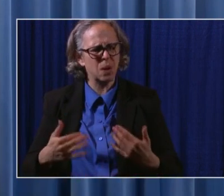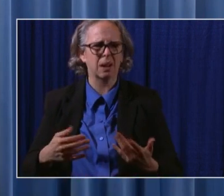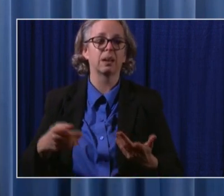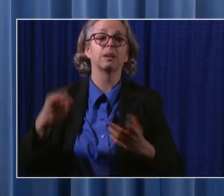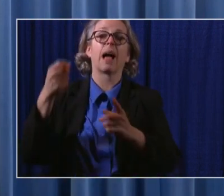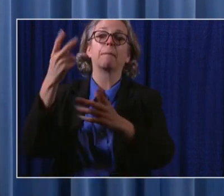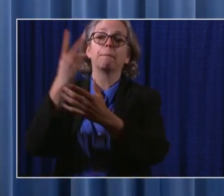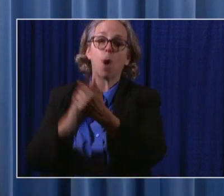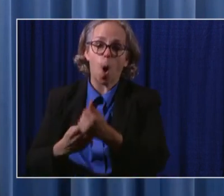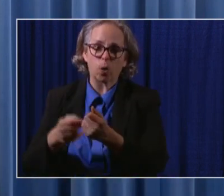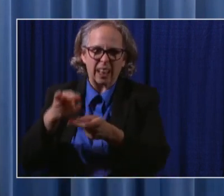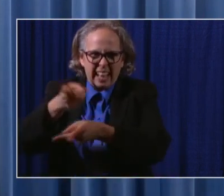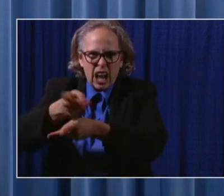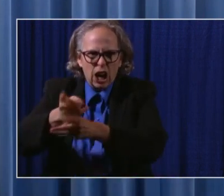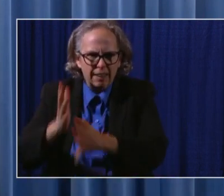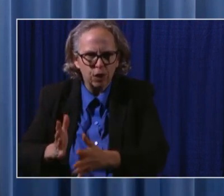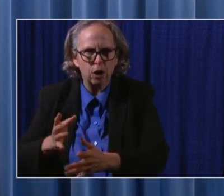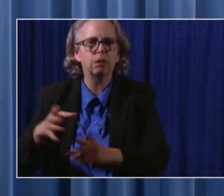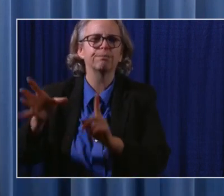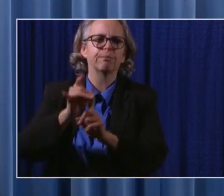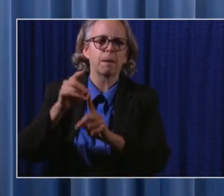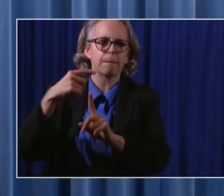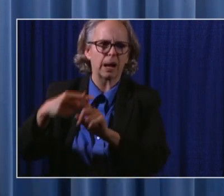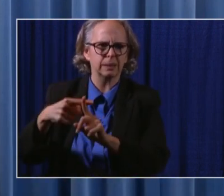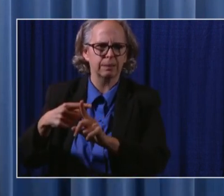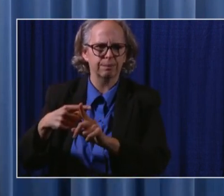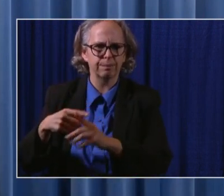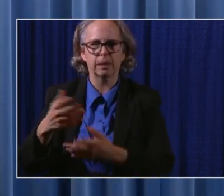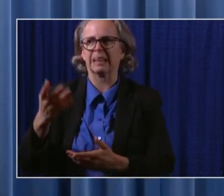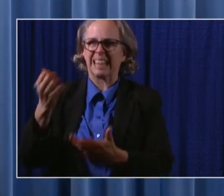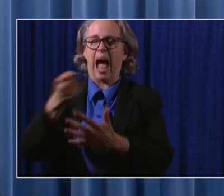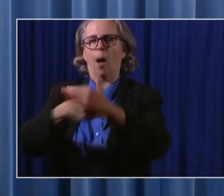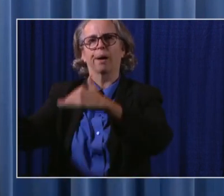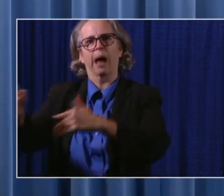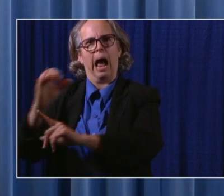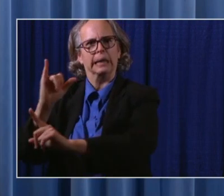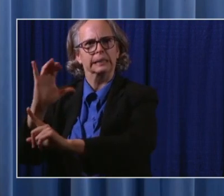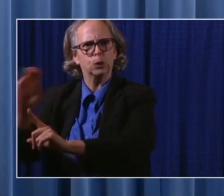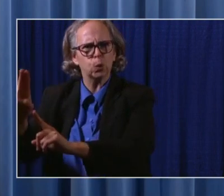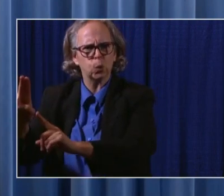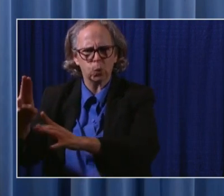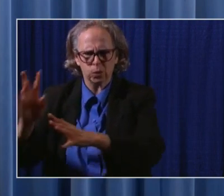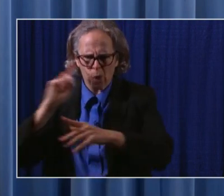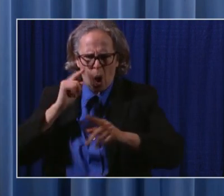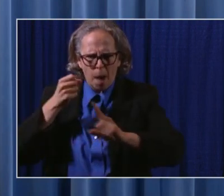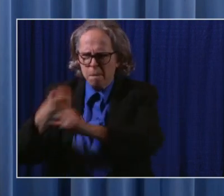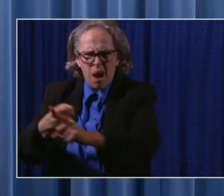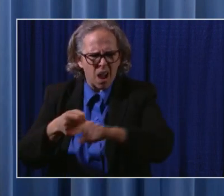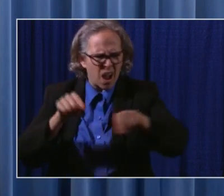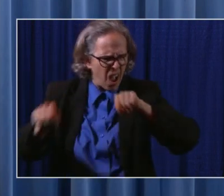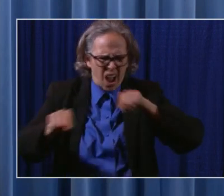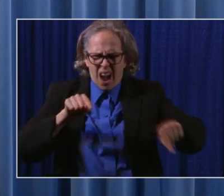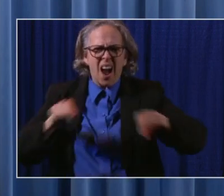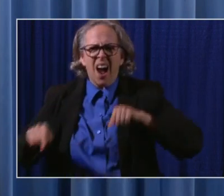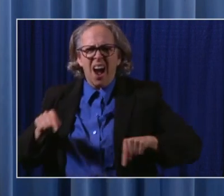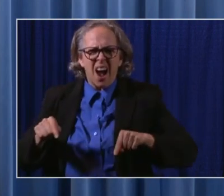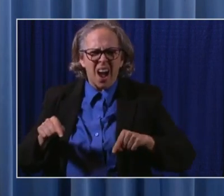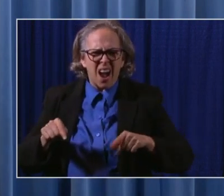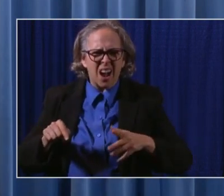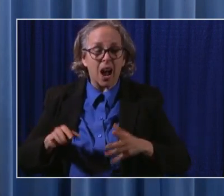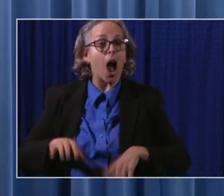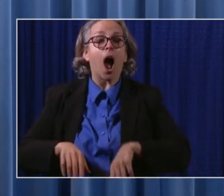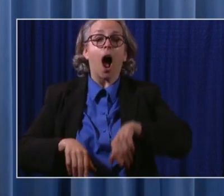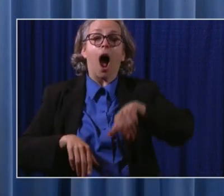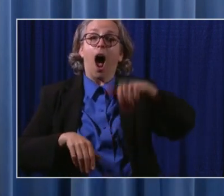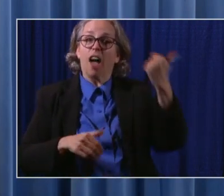those caregivers ended up in the ICU. A different patient who the caregiver also took care of, also in